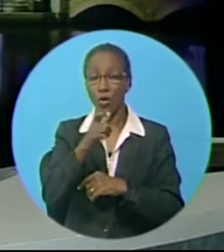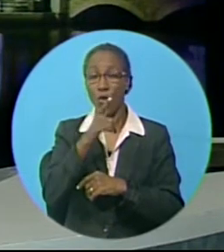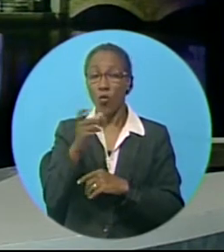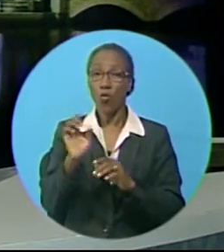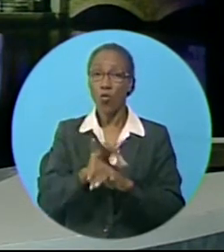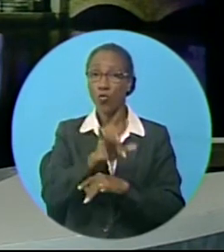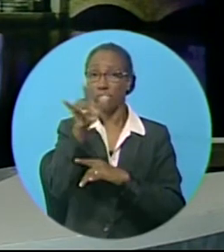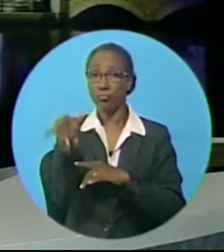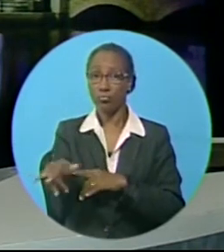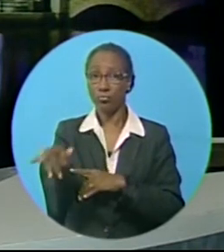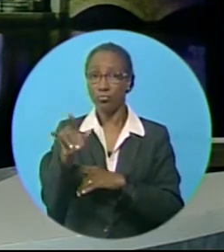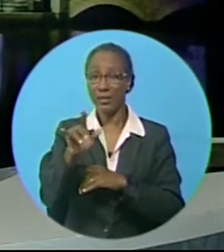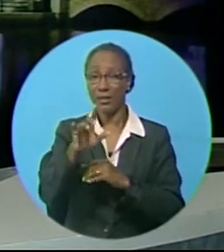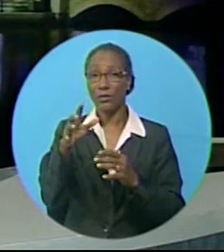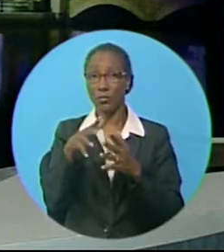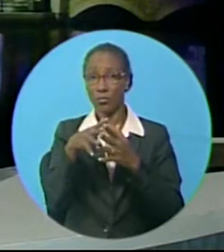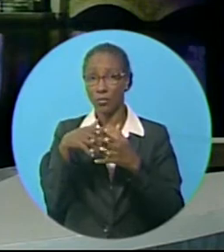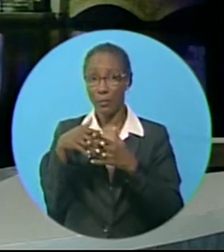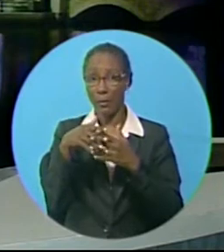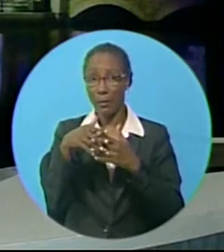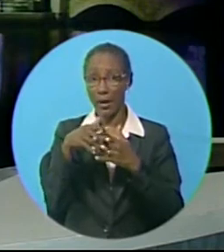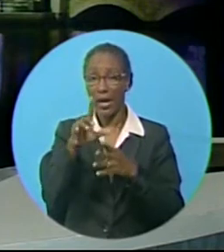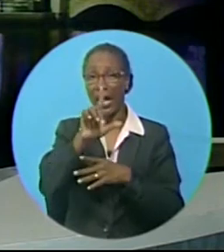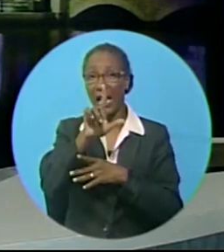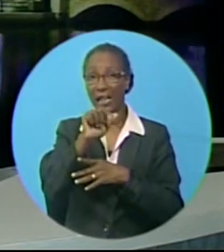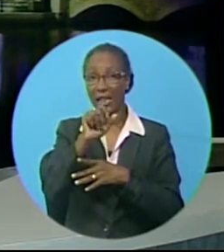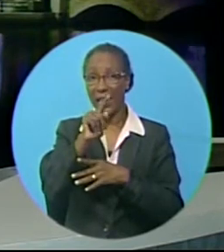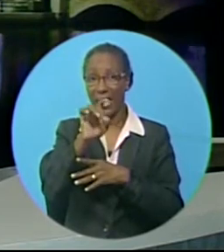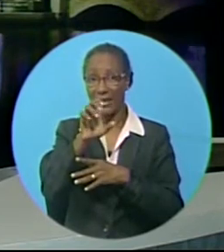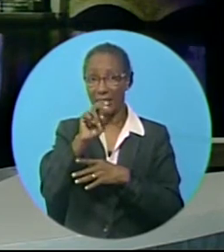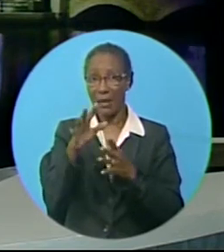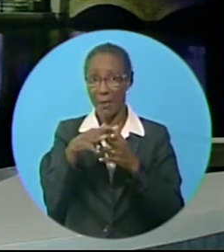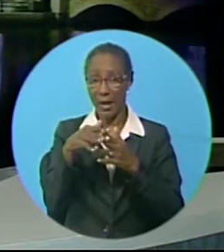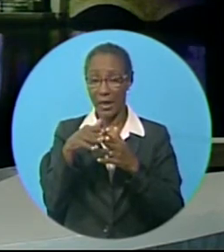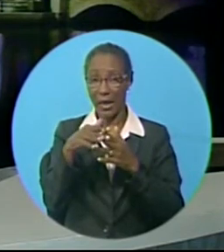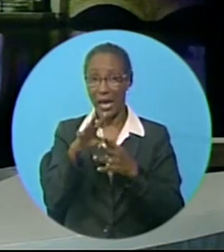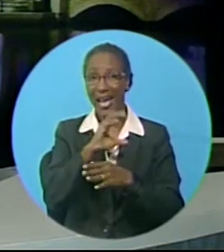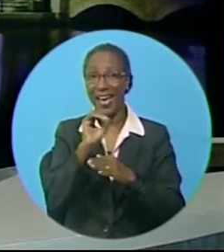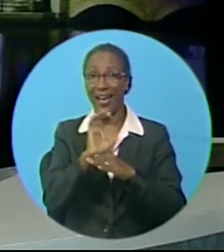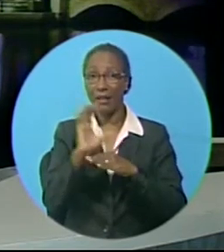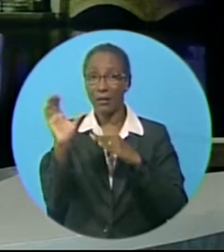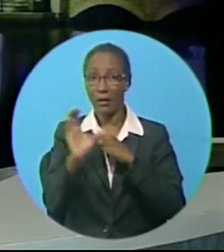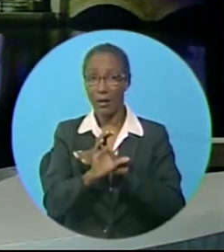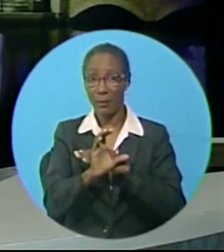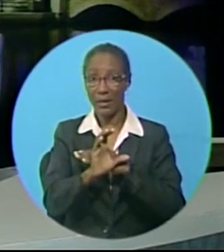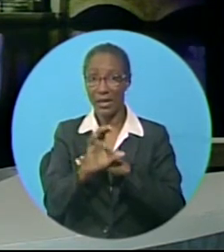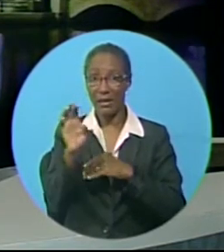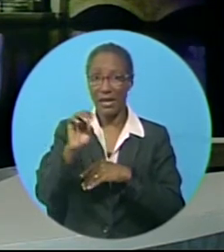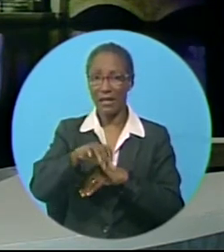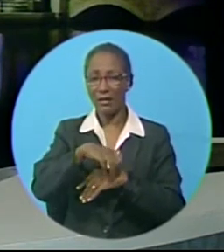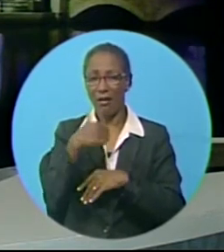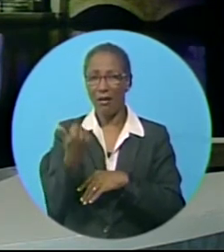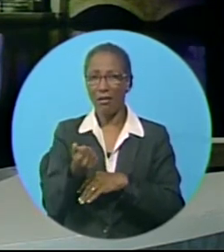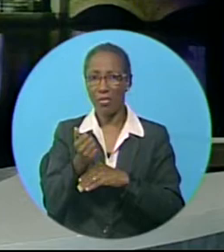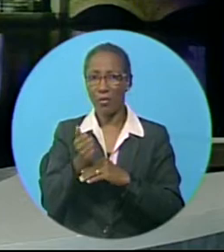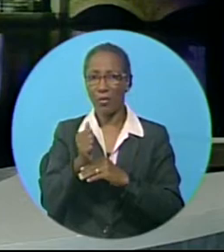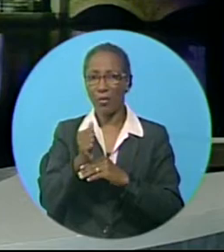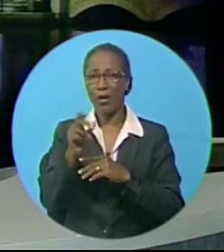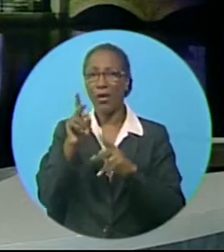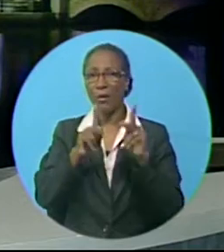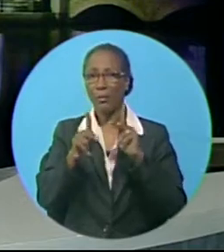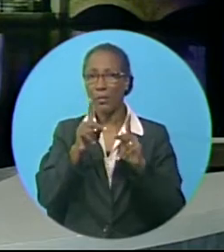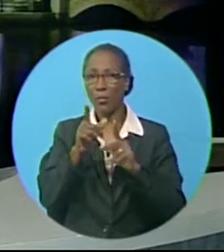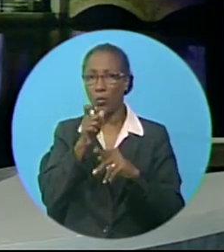are concerns that Zika is already present in countries across the equator that have not reported cases of that mosquito-borne